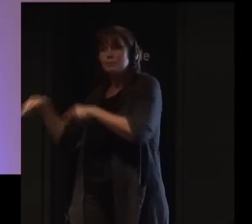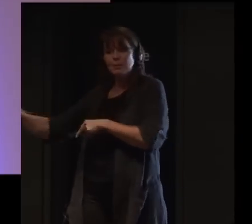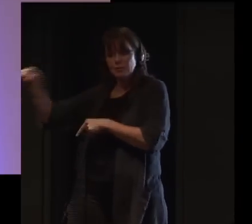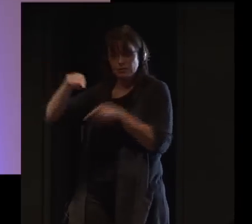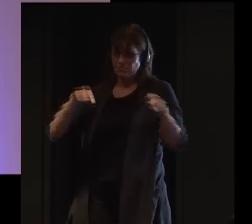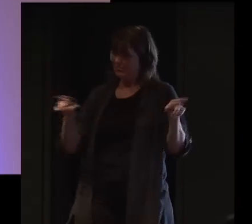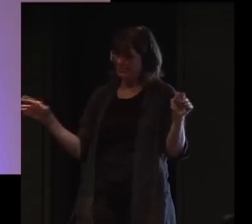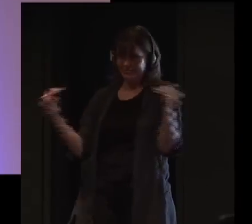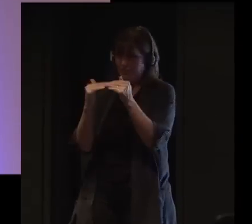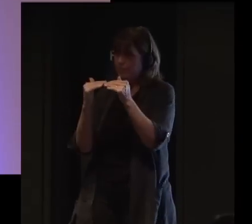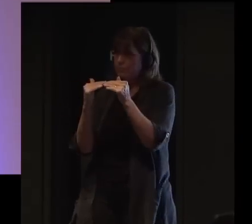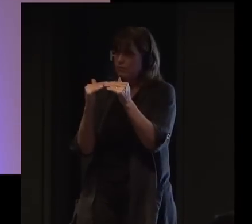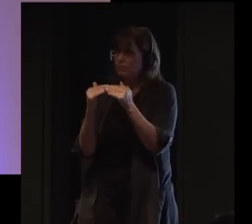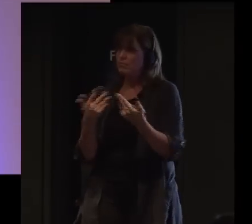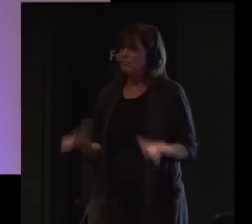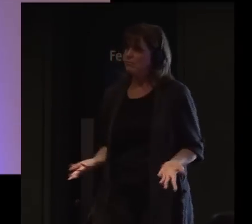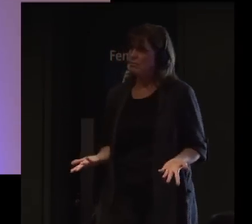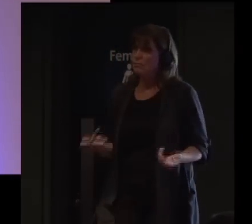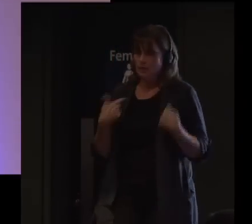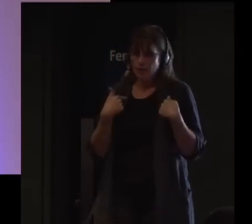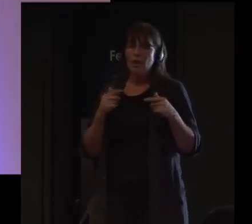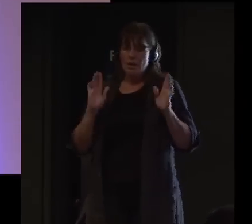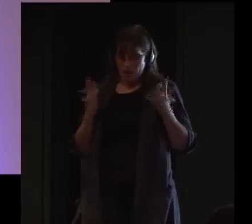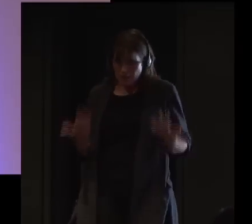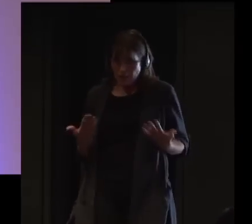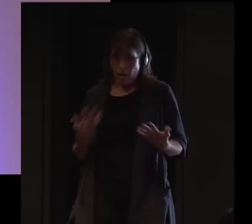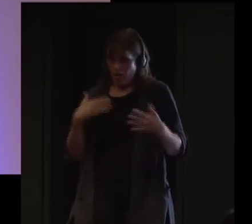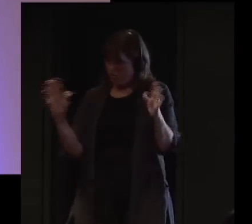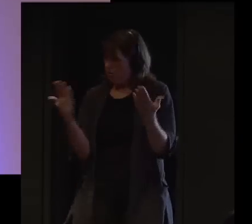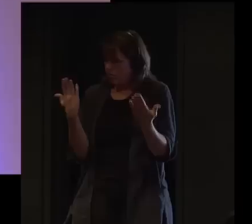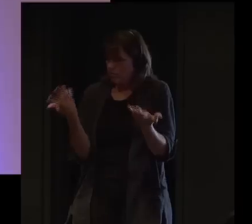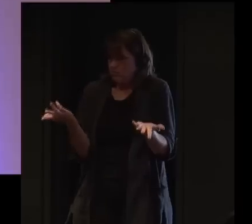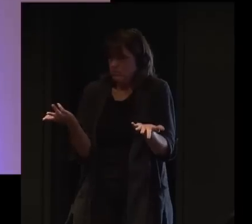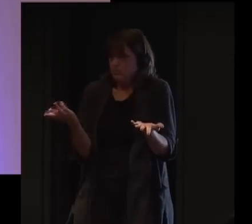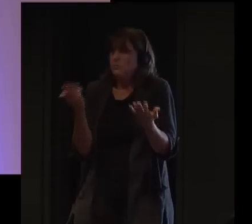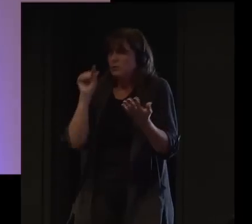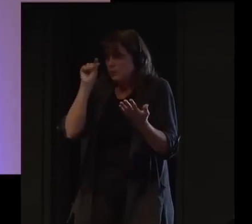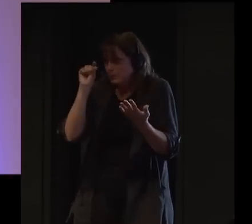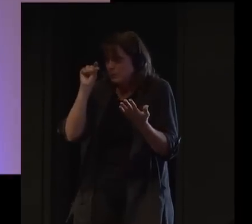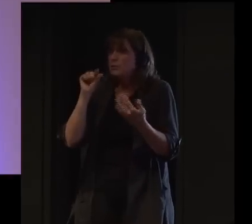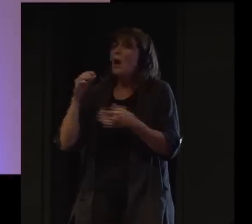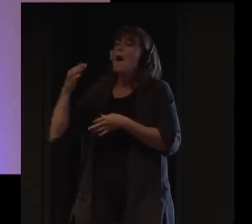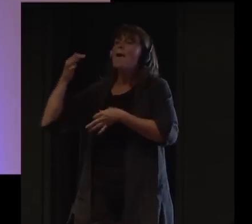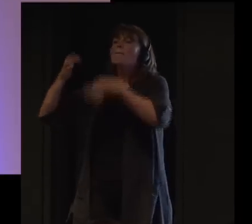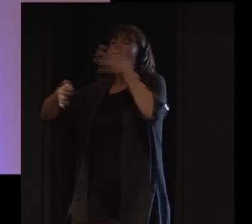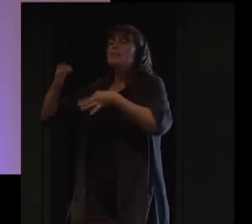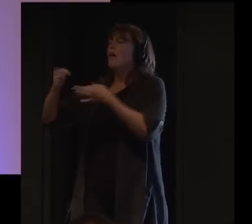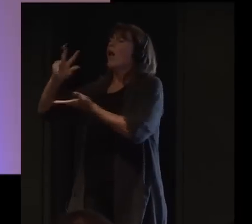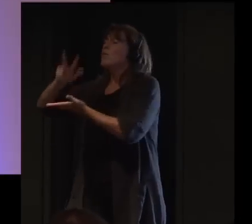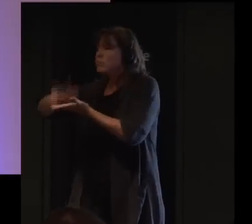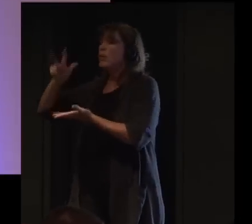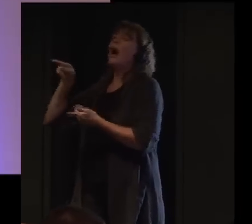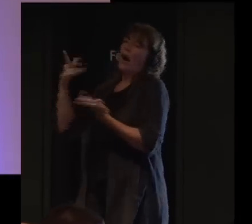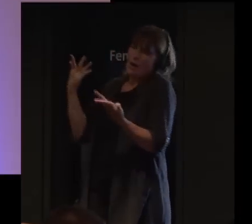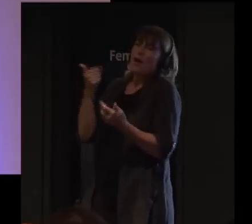And we had to wait, actually. Now the situation is a bit better from a political perspective, because